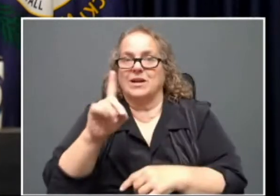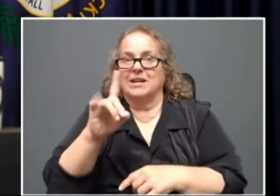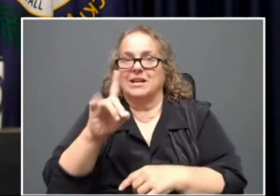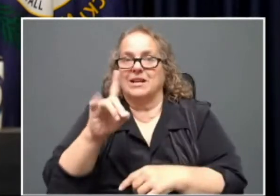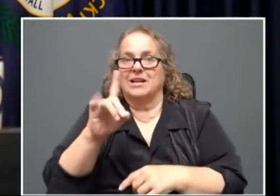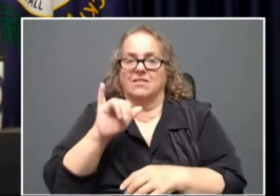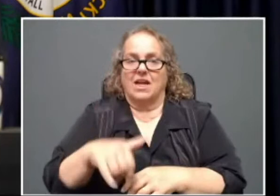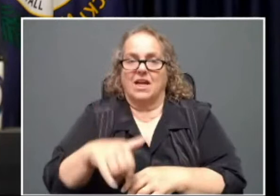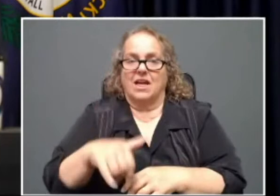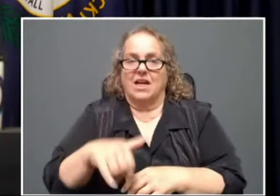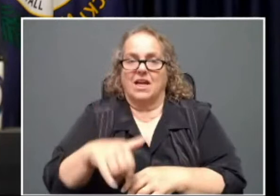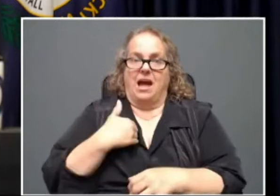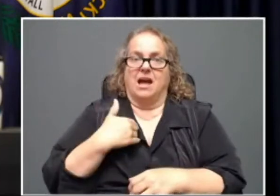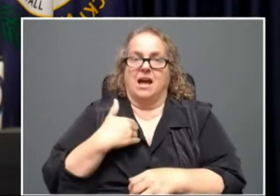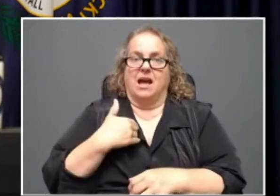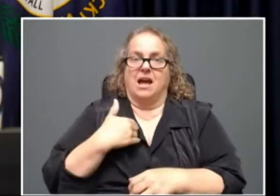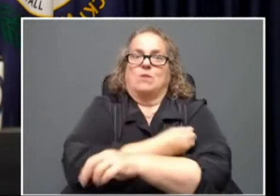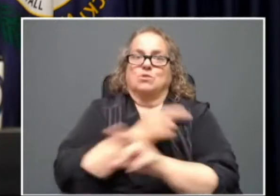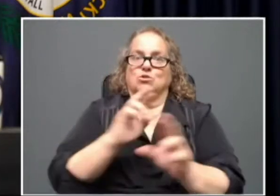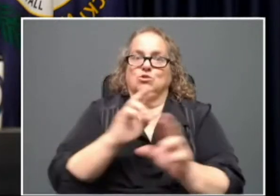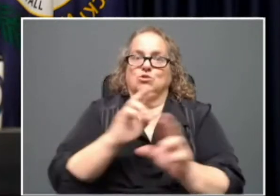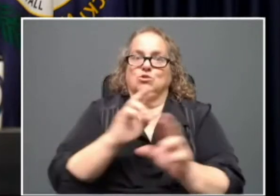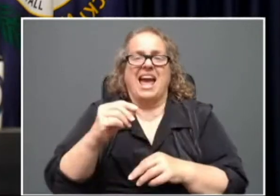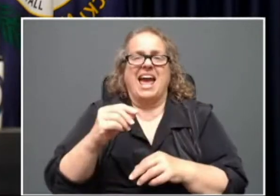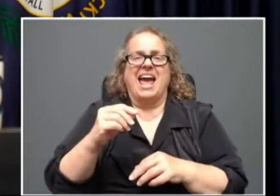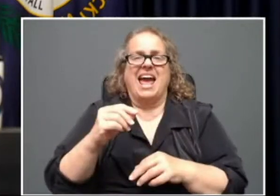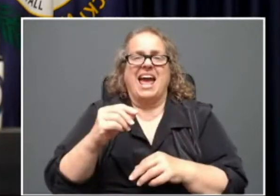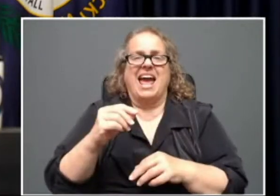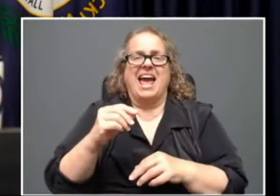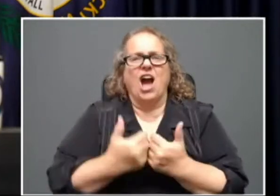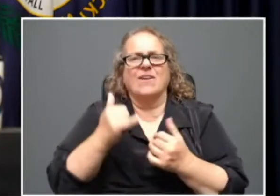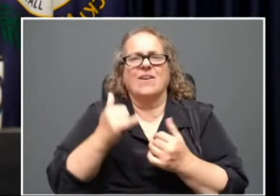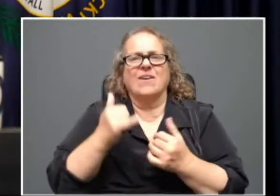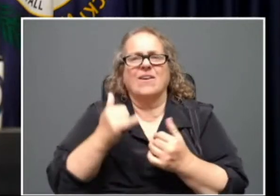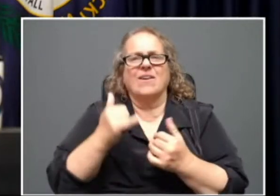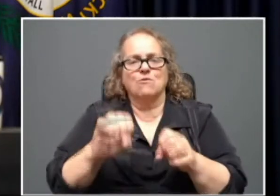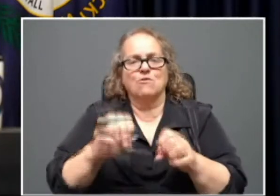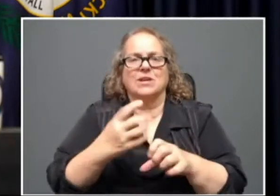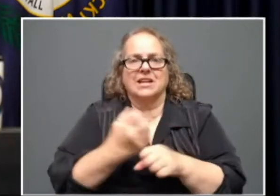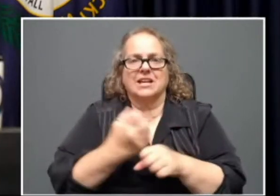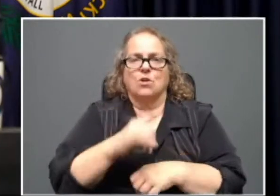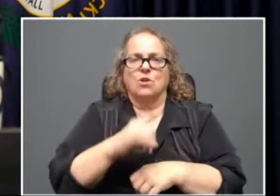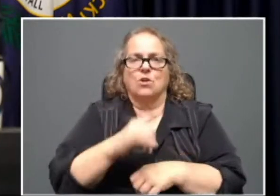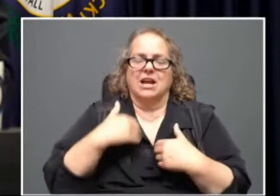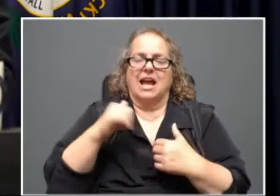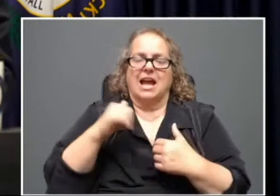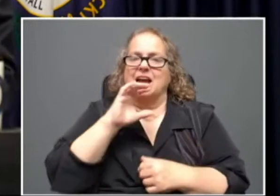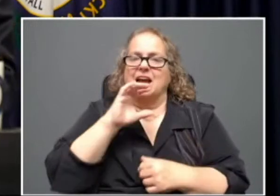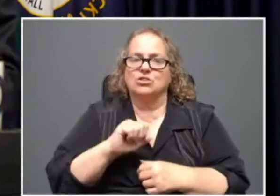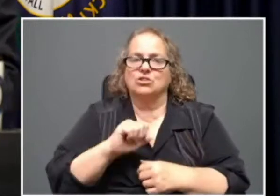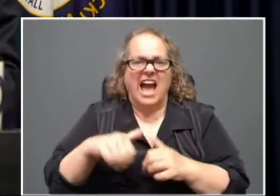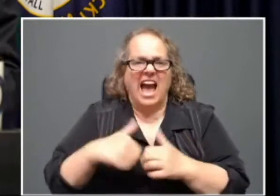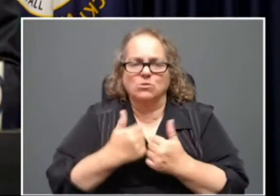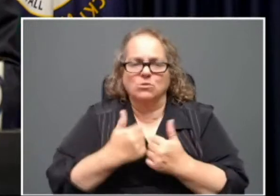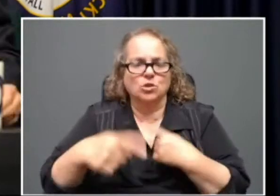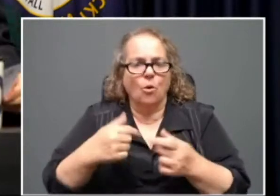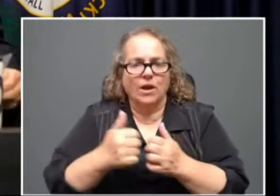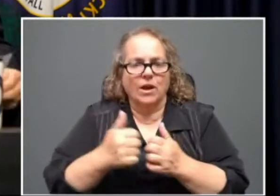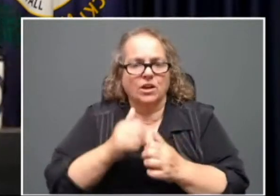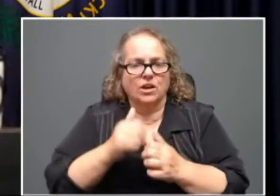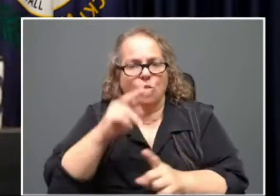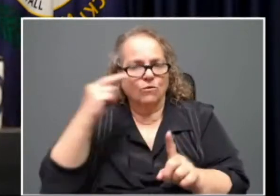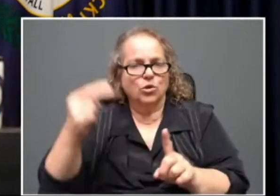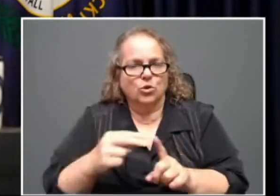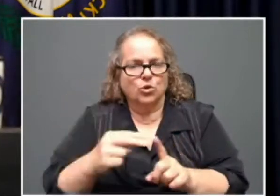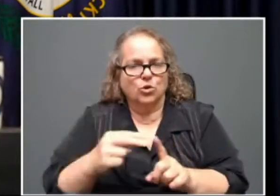just more generally, how does the effort so far to get those younger ages vaccinated, how's it going in your view?